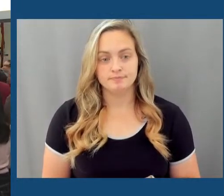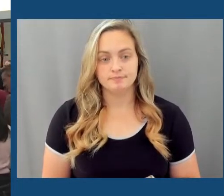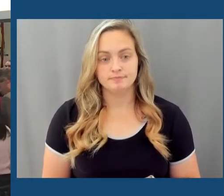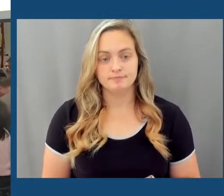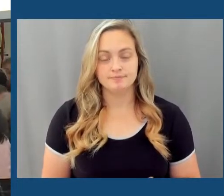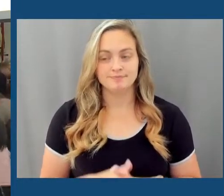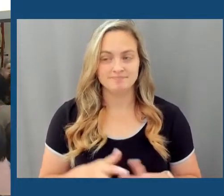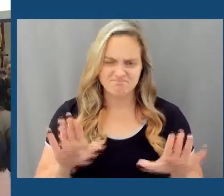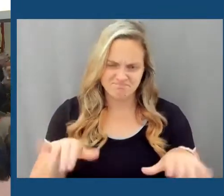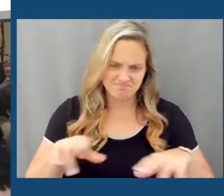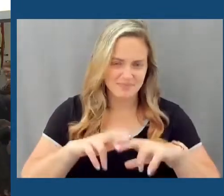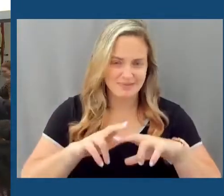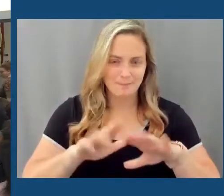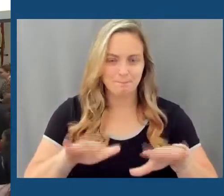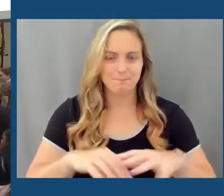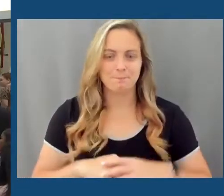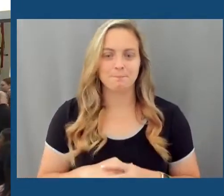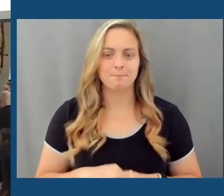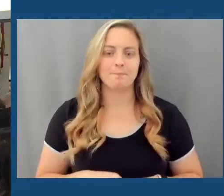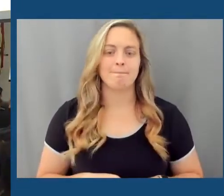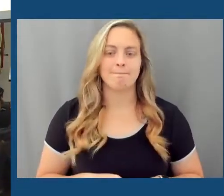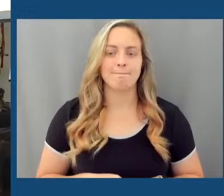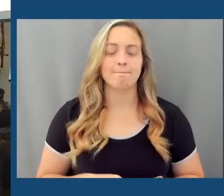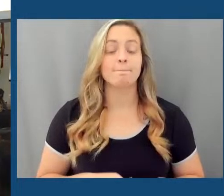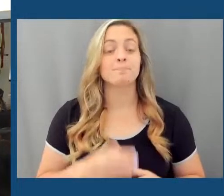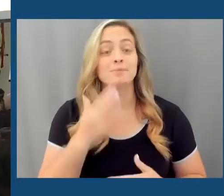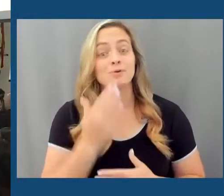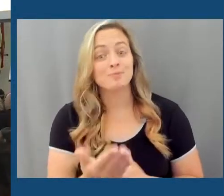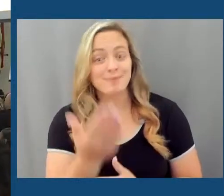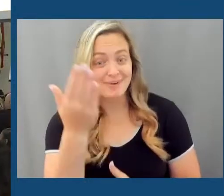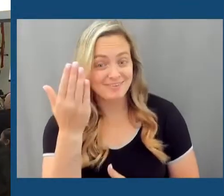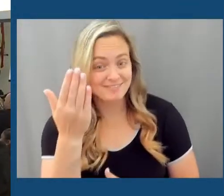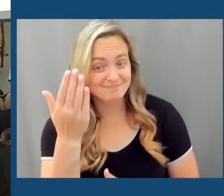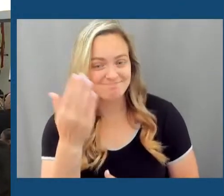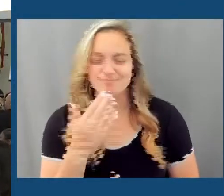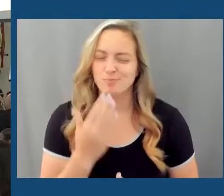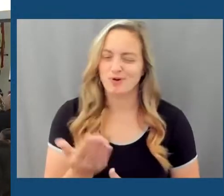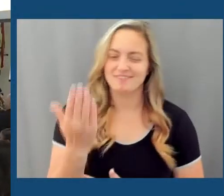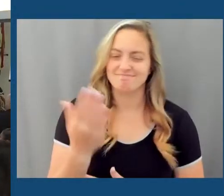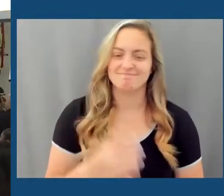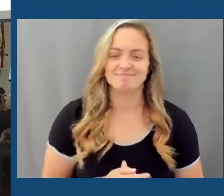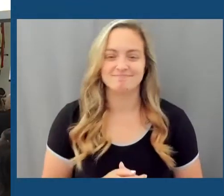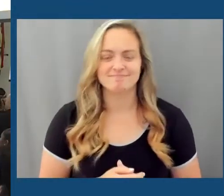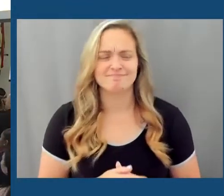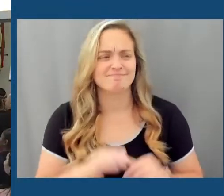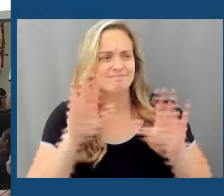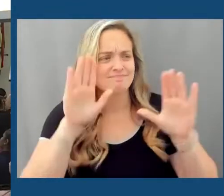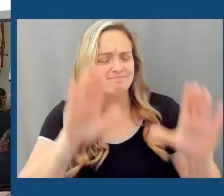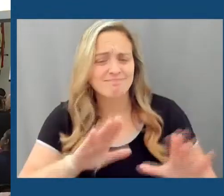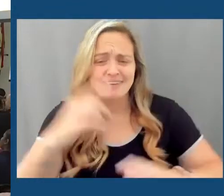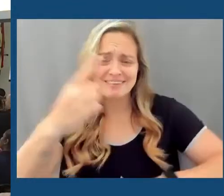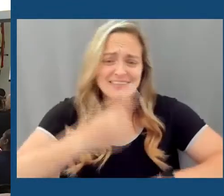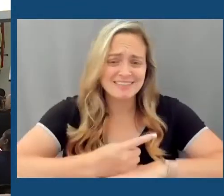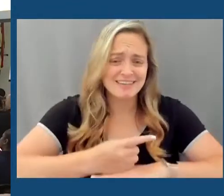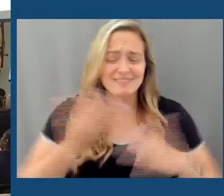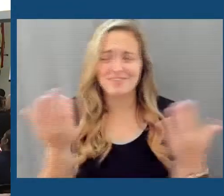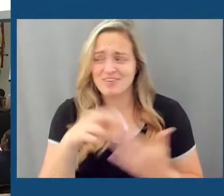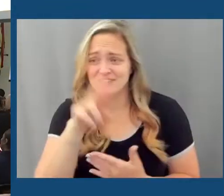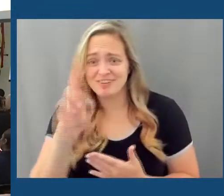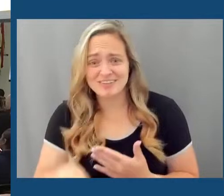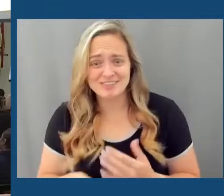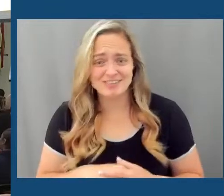Please be seated. Good morning, everybody. What a spectacular day to be in